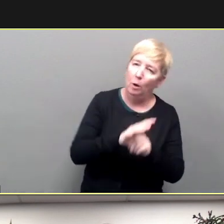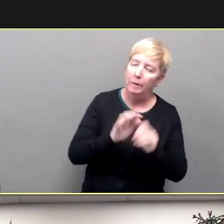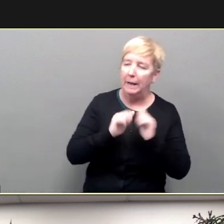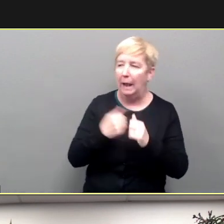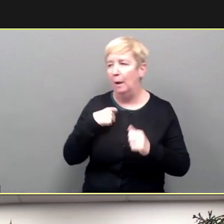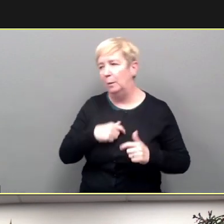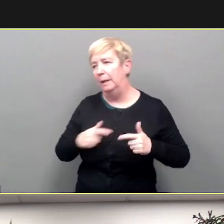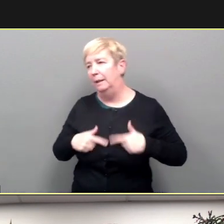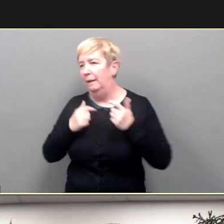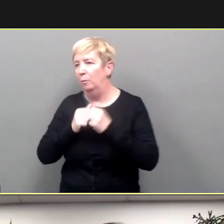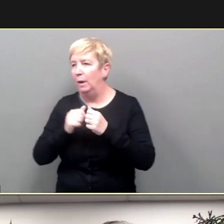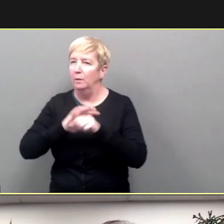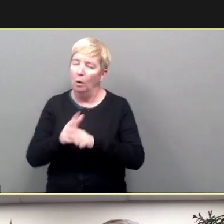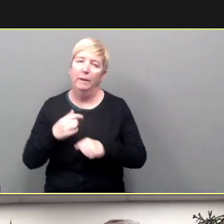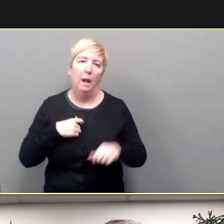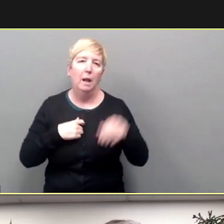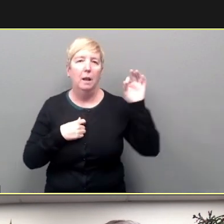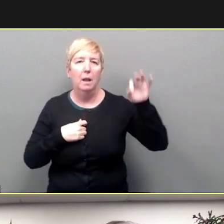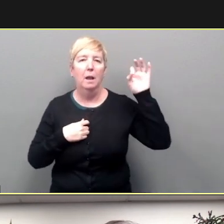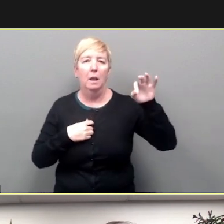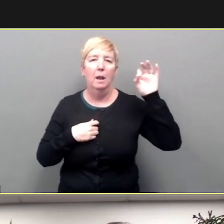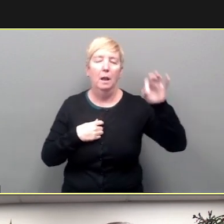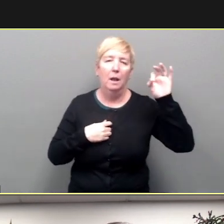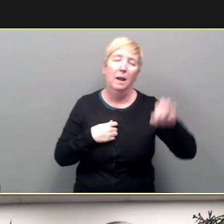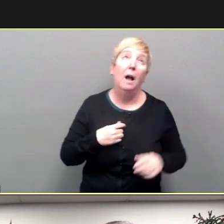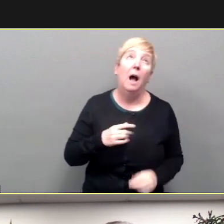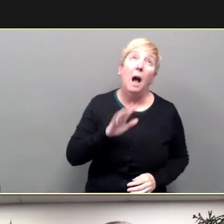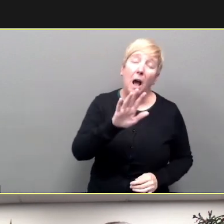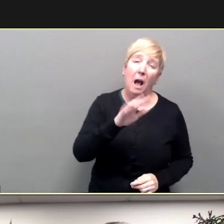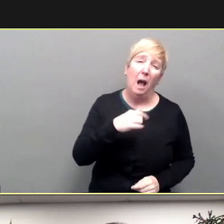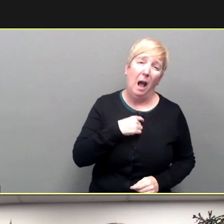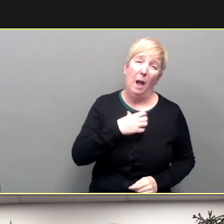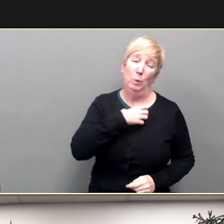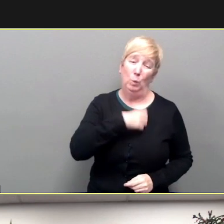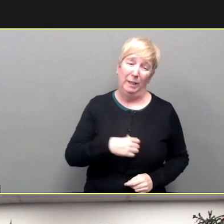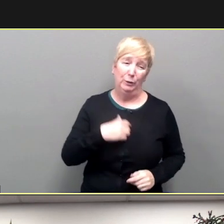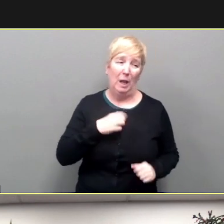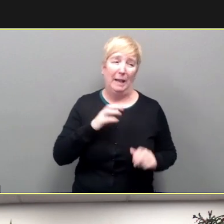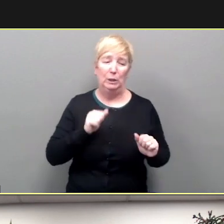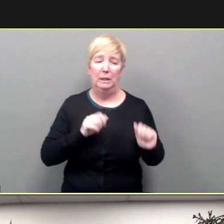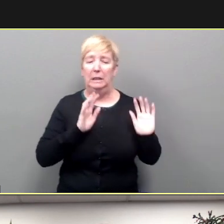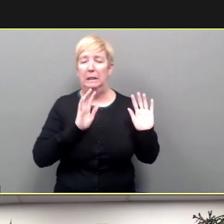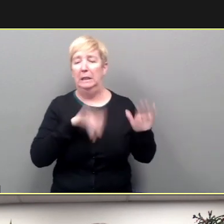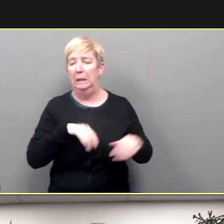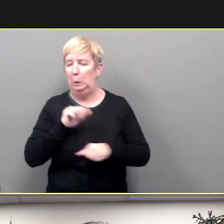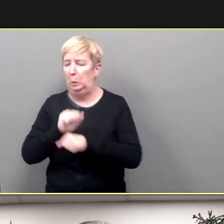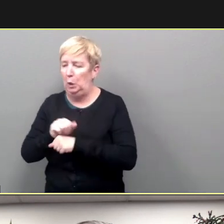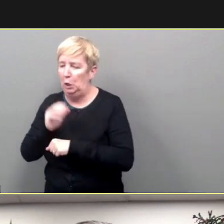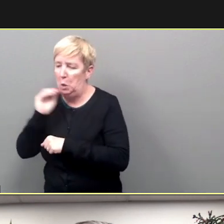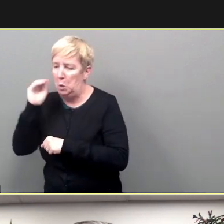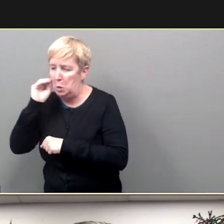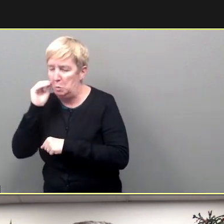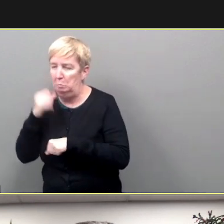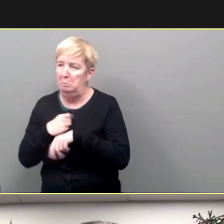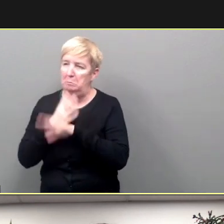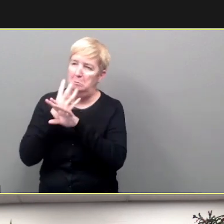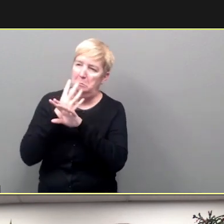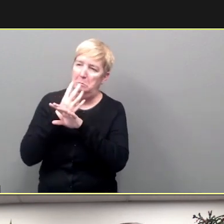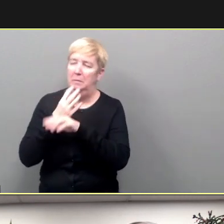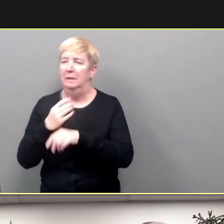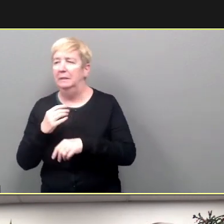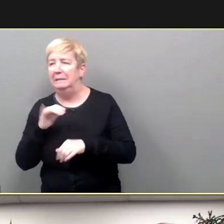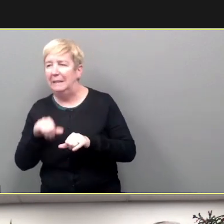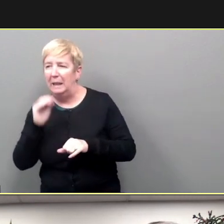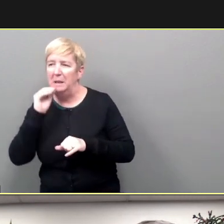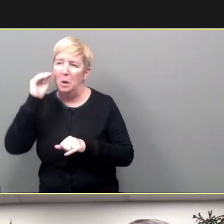And well, there's a part of me that would just rather work at home and do these press conferences from home like I used to. Now I'm in